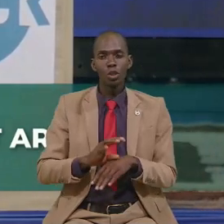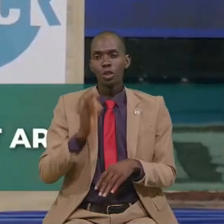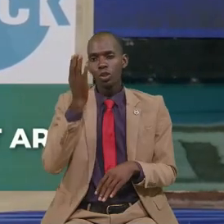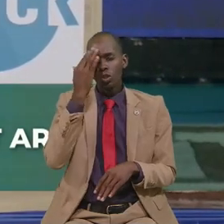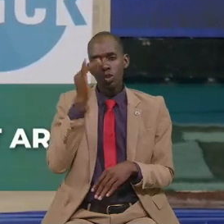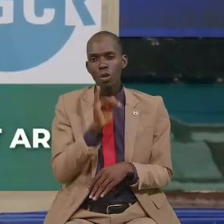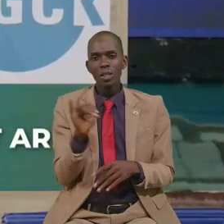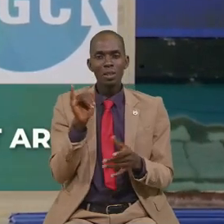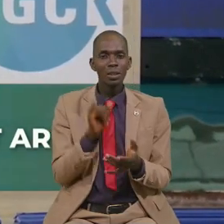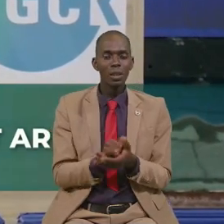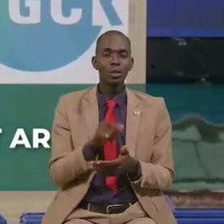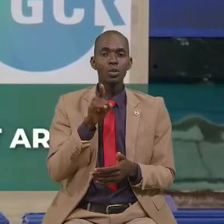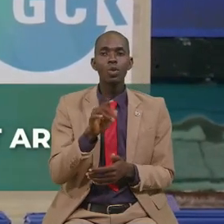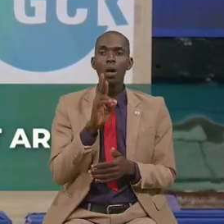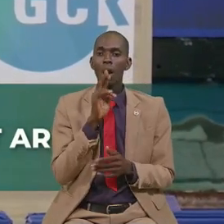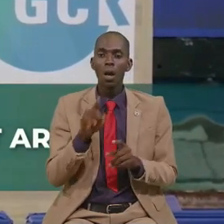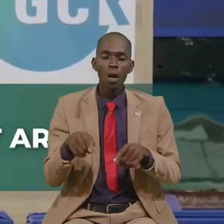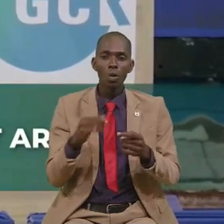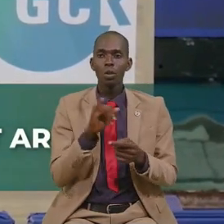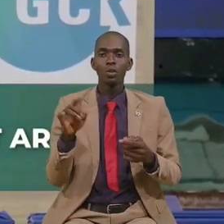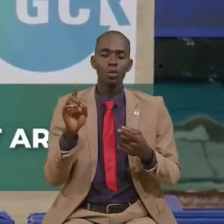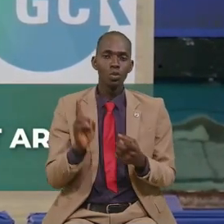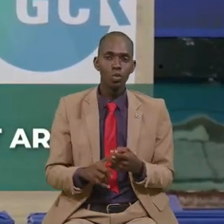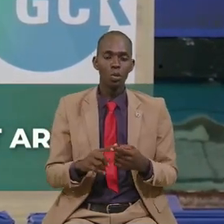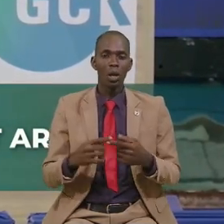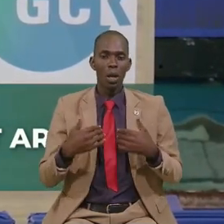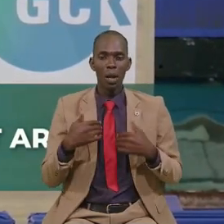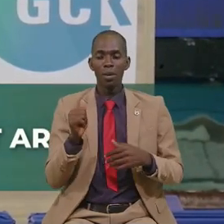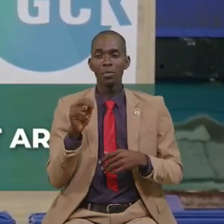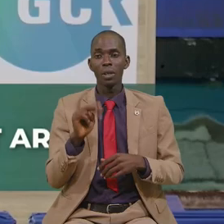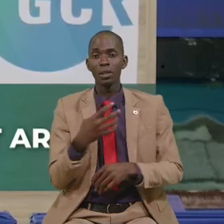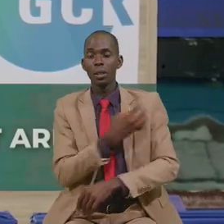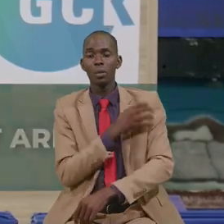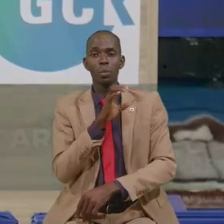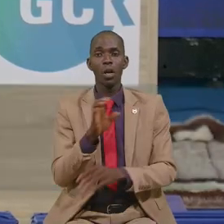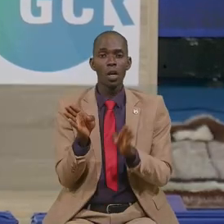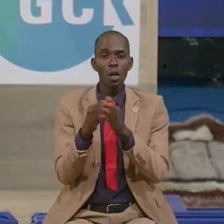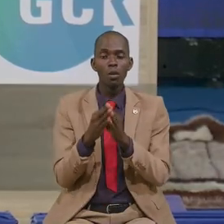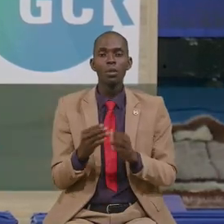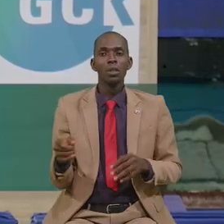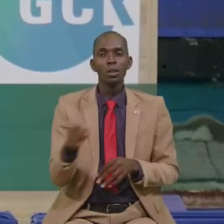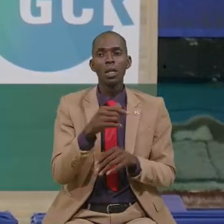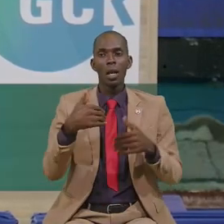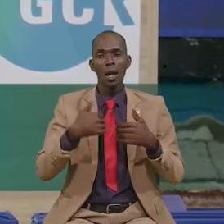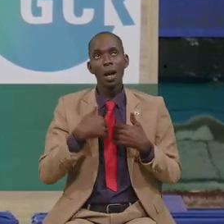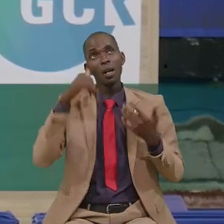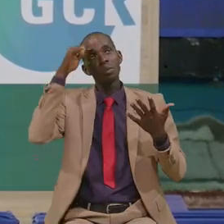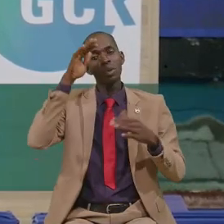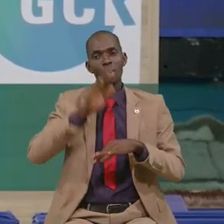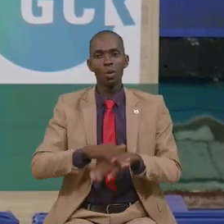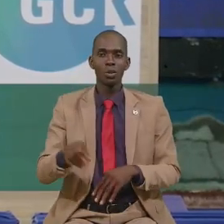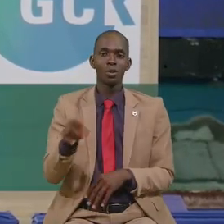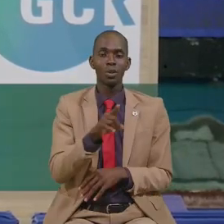you're going to an empowering conference, they have expectation on you.